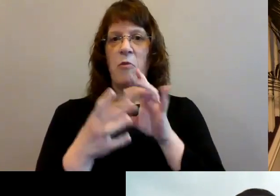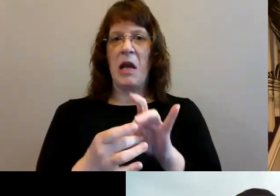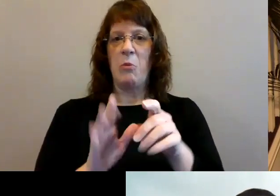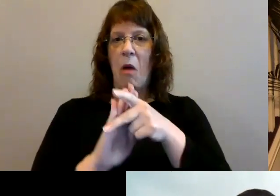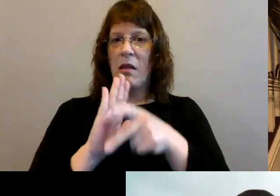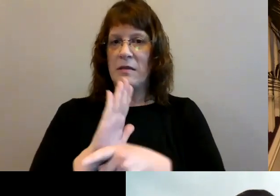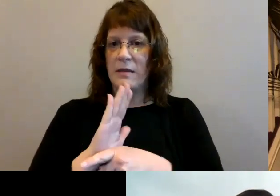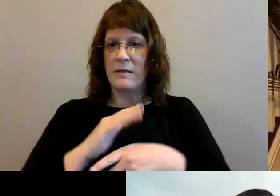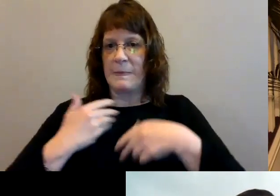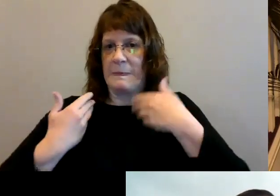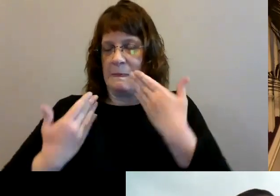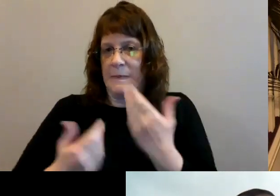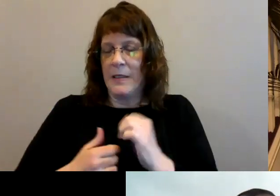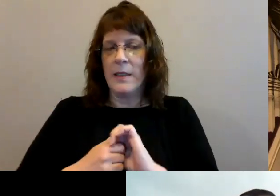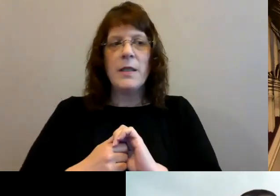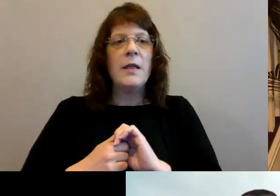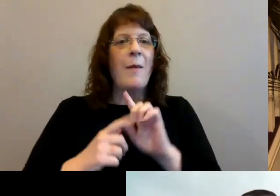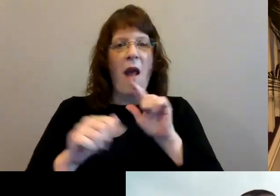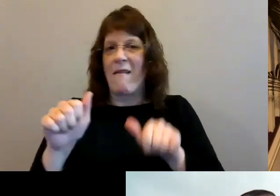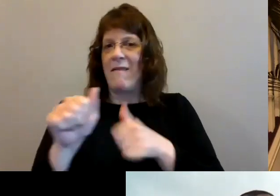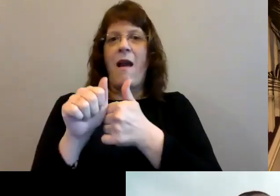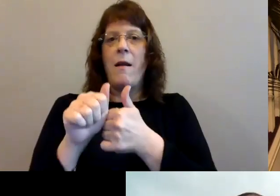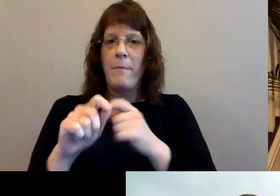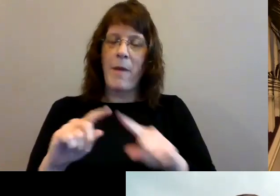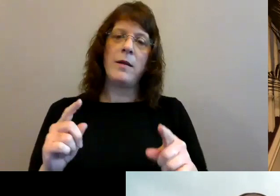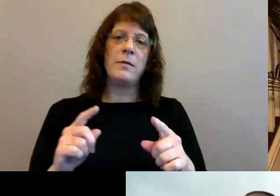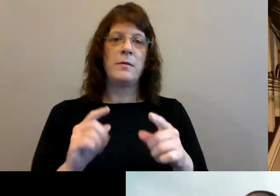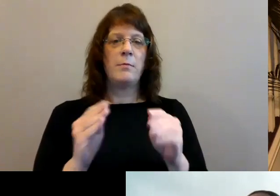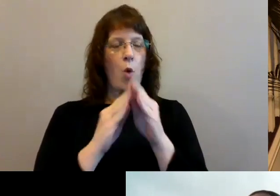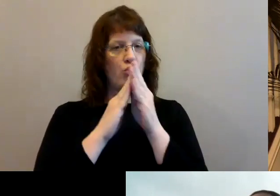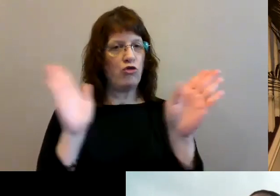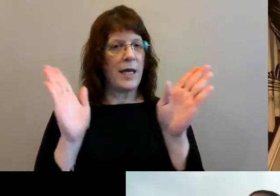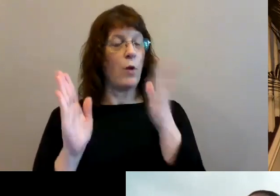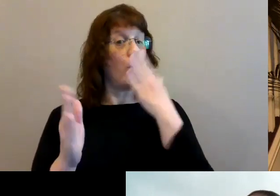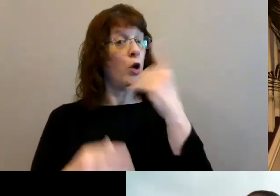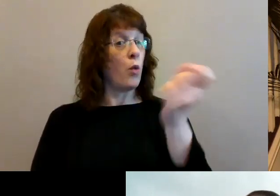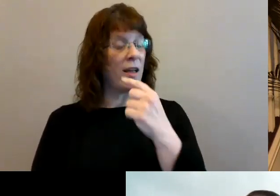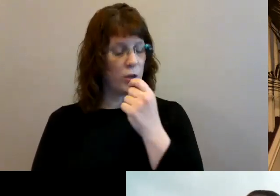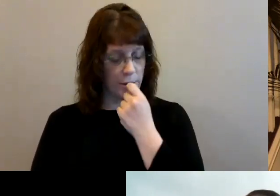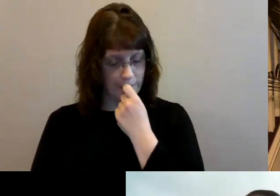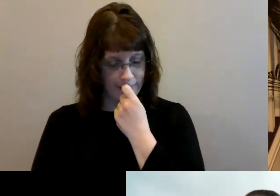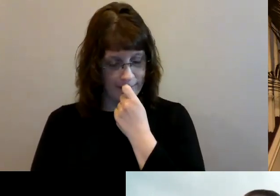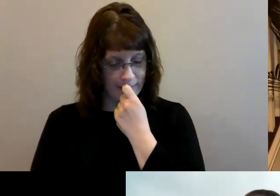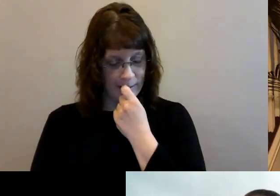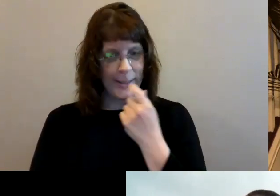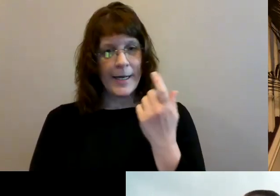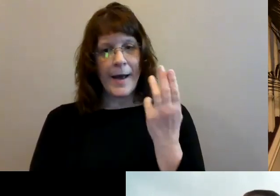not. But more generally, let me think. This is a good question.